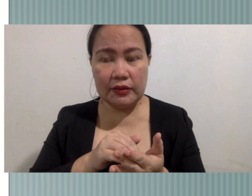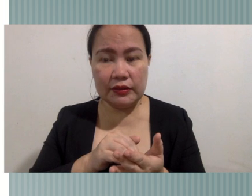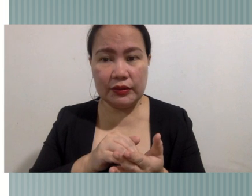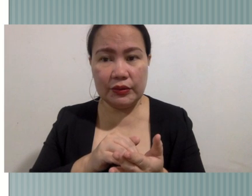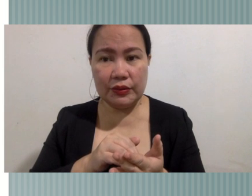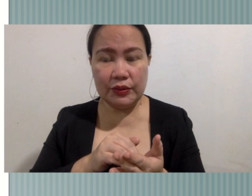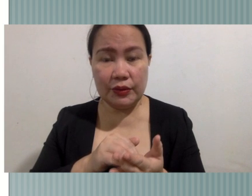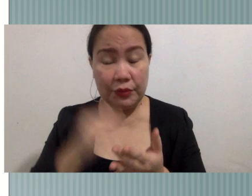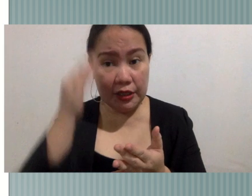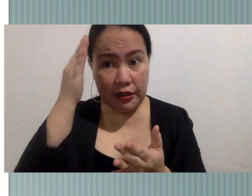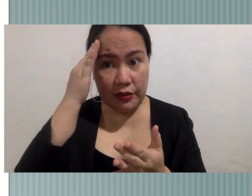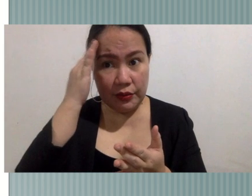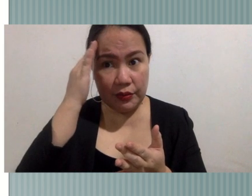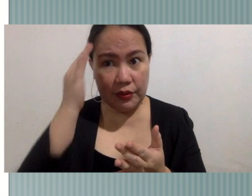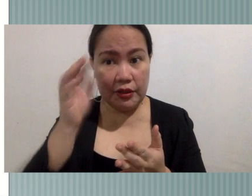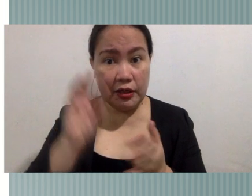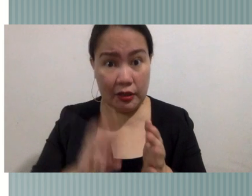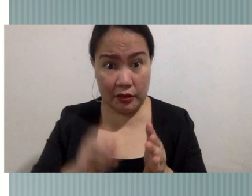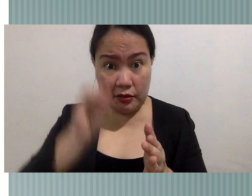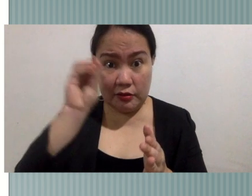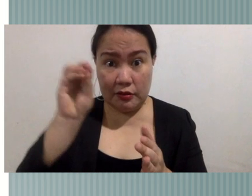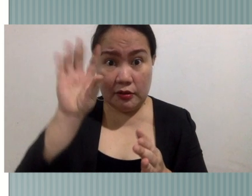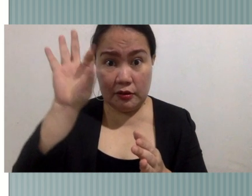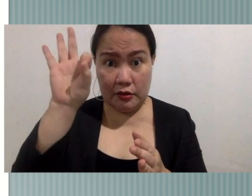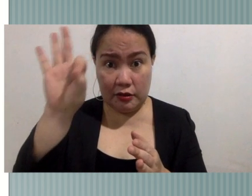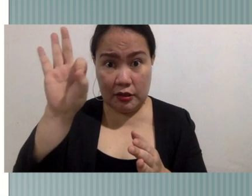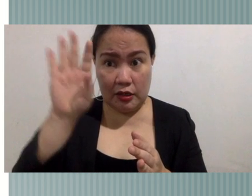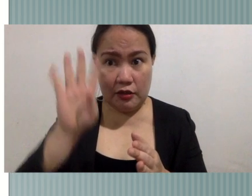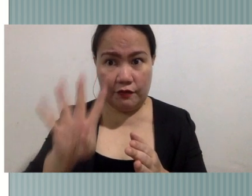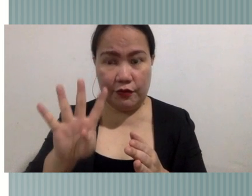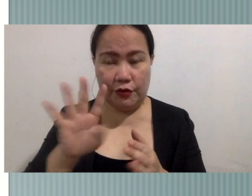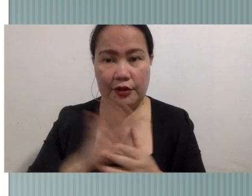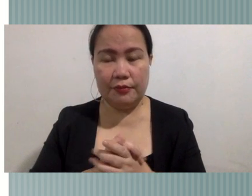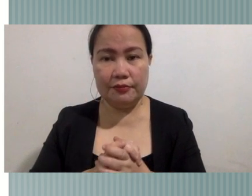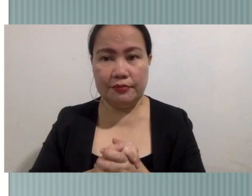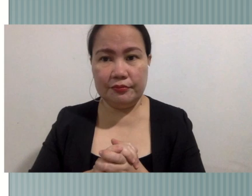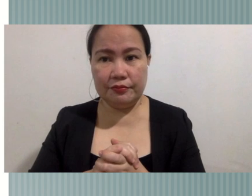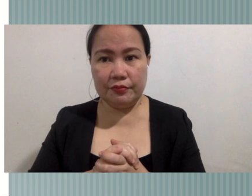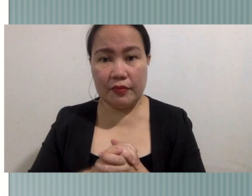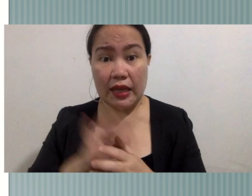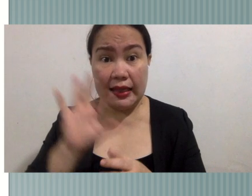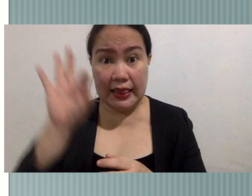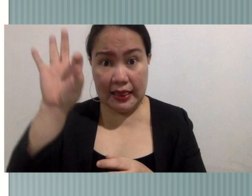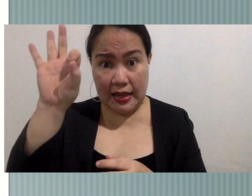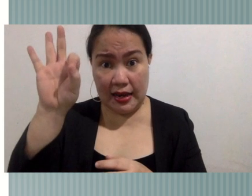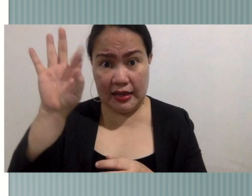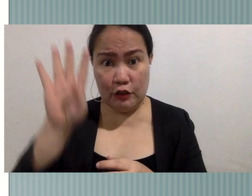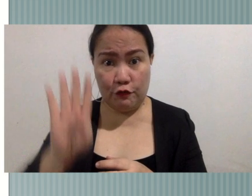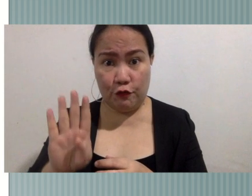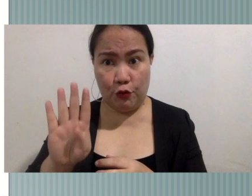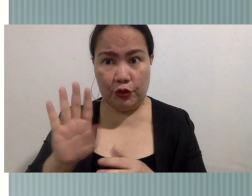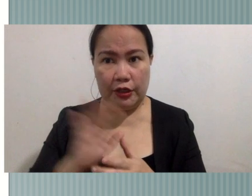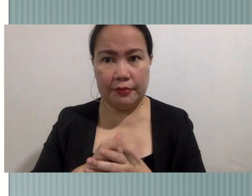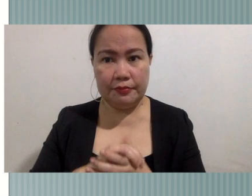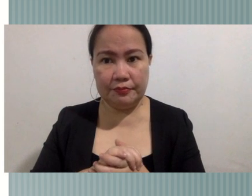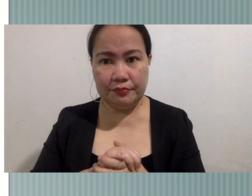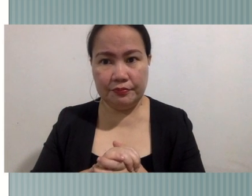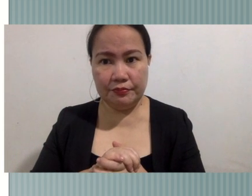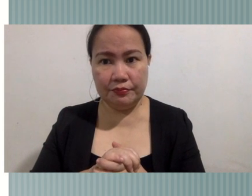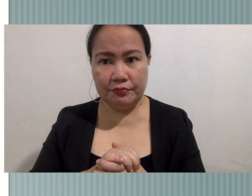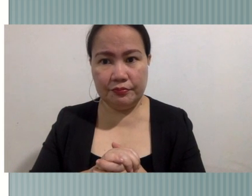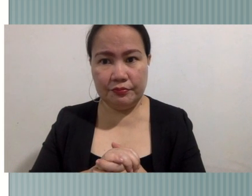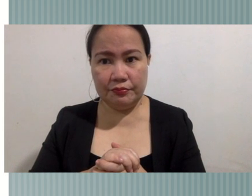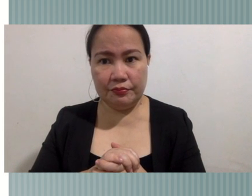squared. So, alam natin na ang idadagdag natin dito sa expression na to is 9 over